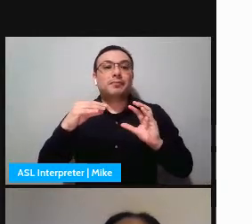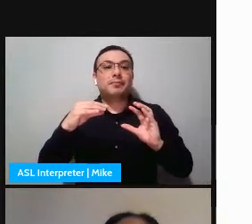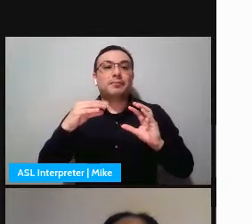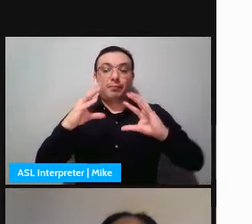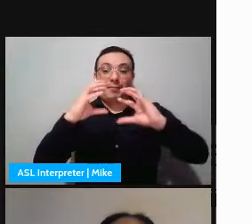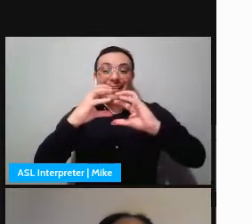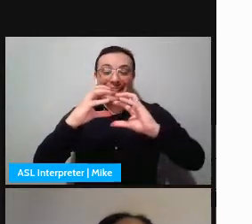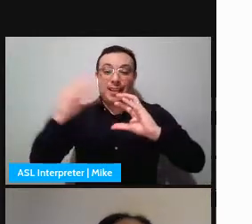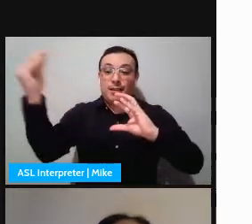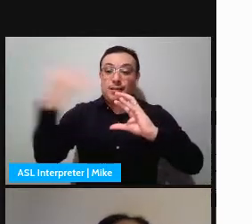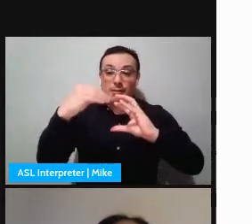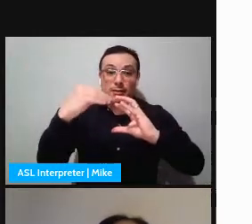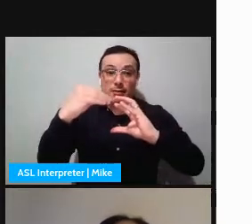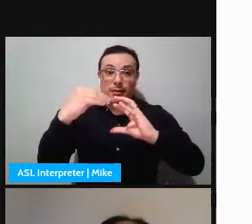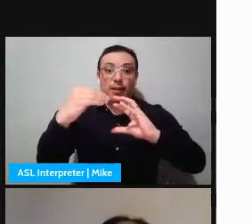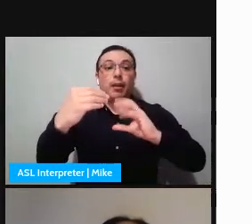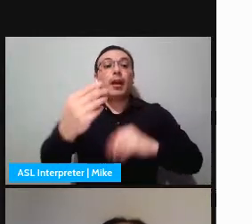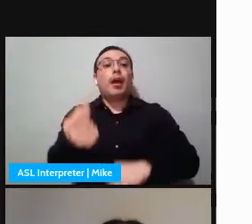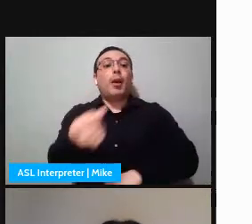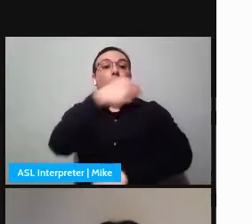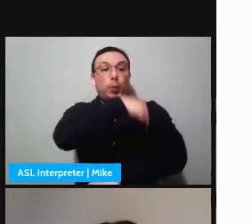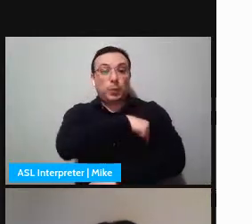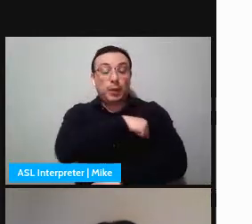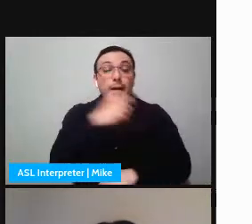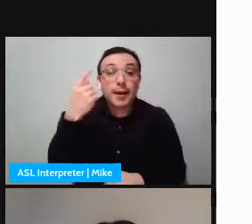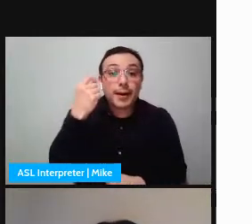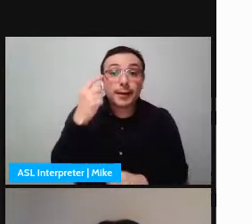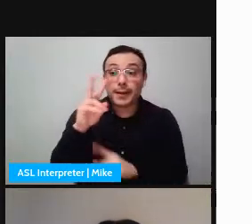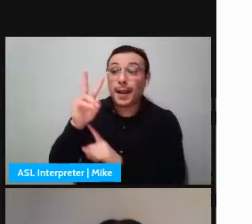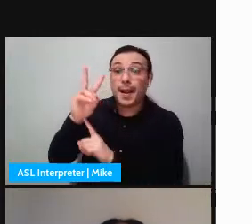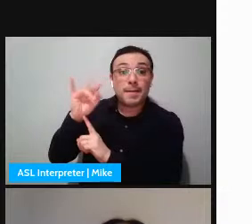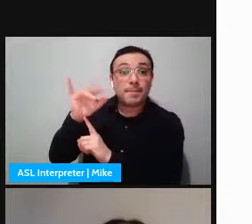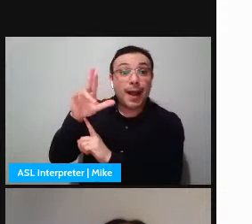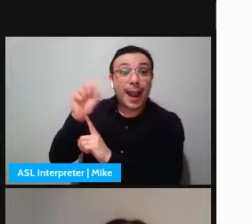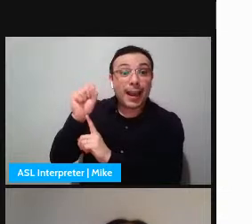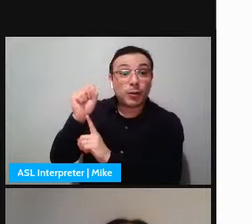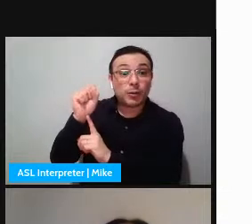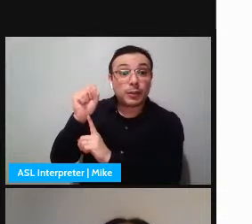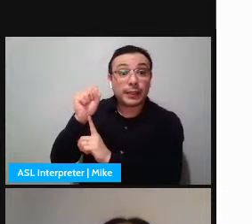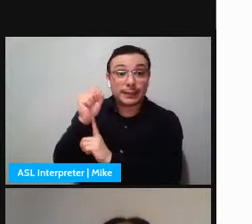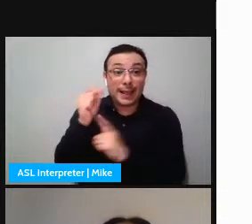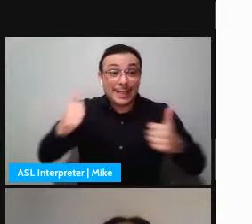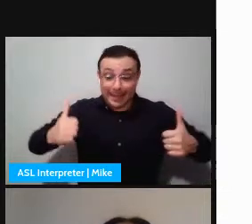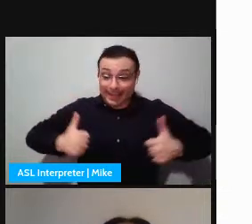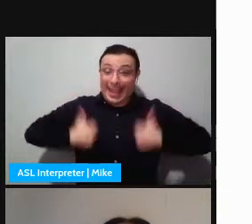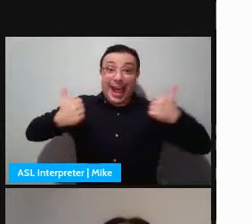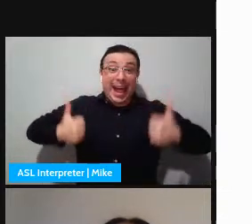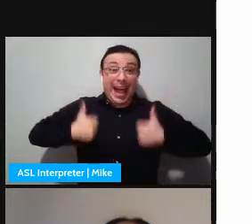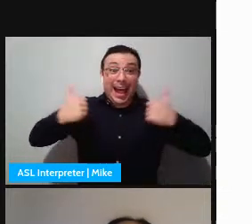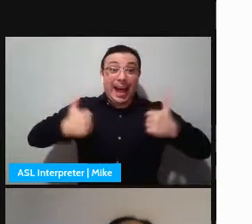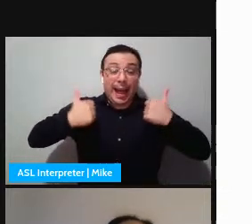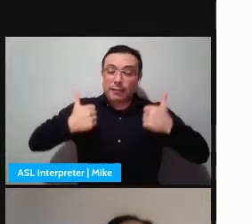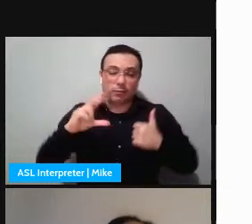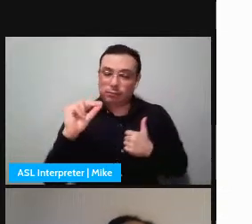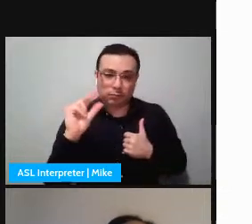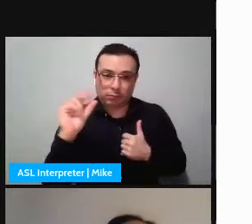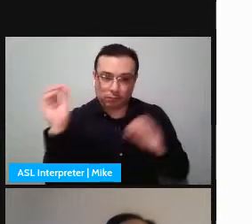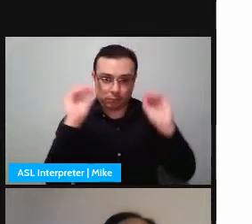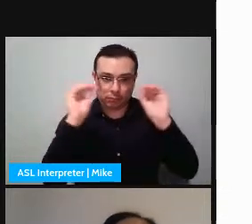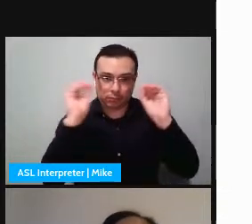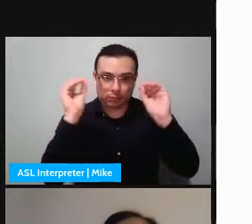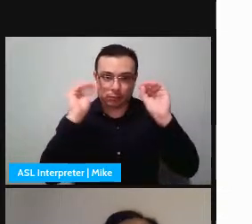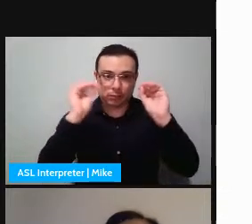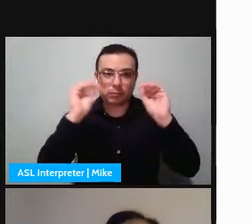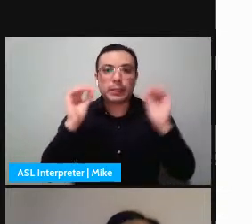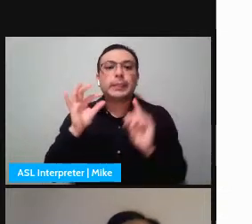COVID-19 virus. It doesn't have any live virus, but has a spike protein on the outside inside this fat cell. And then your